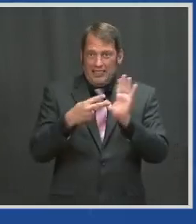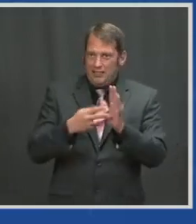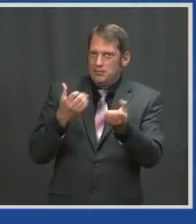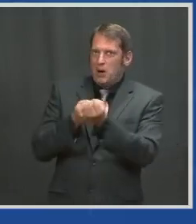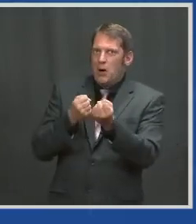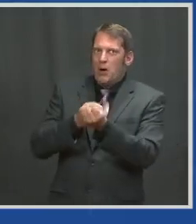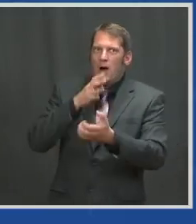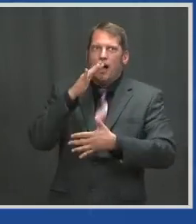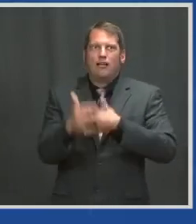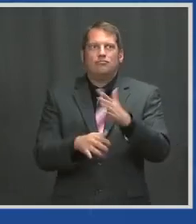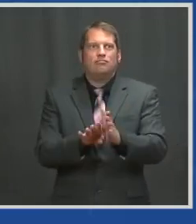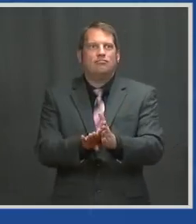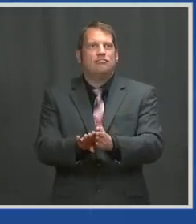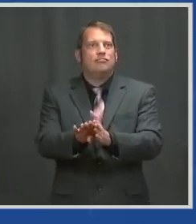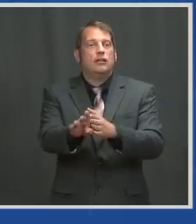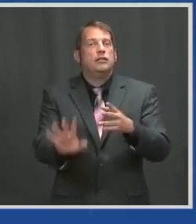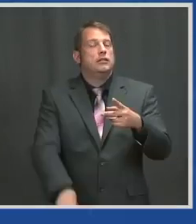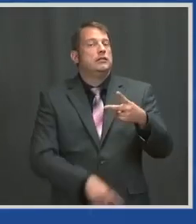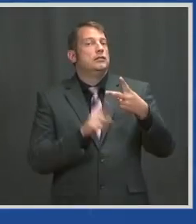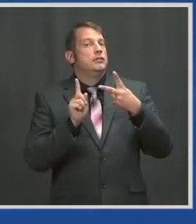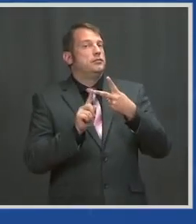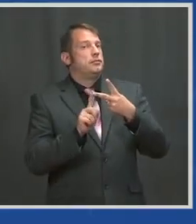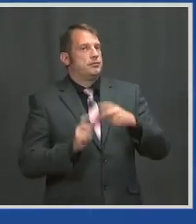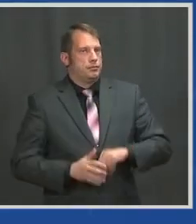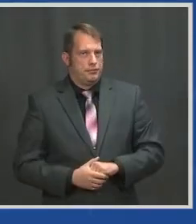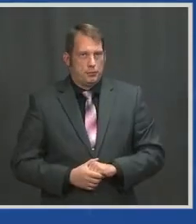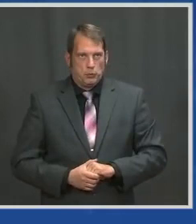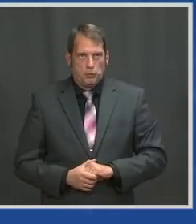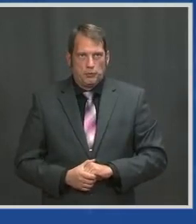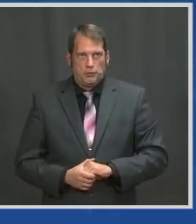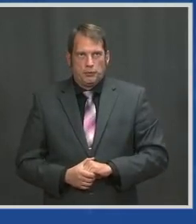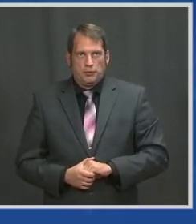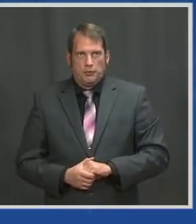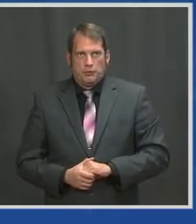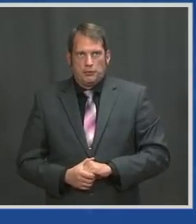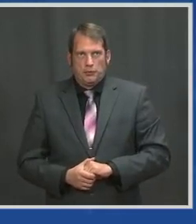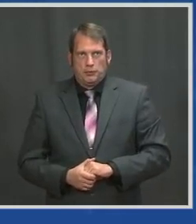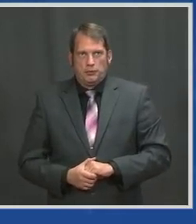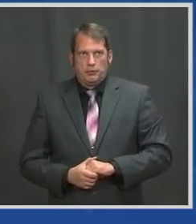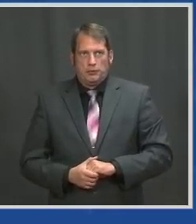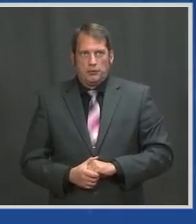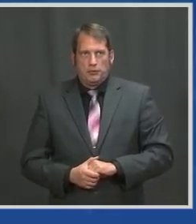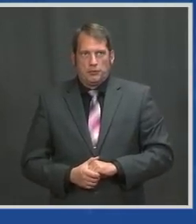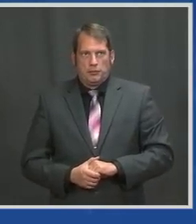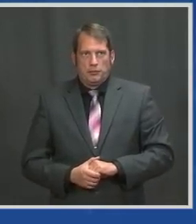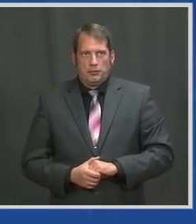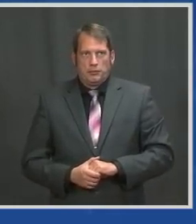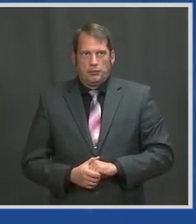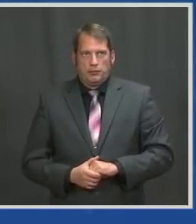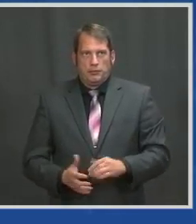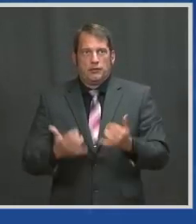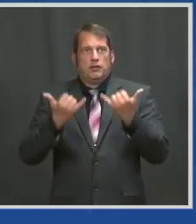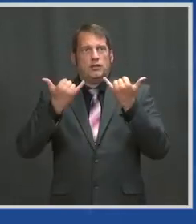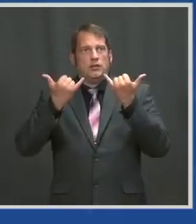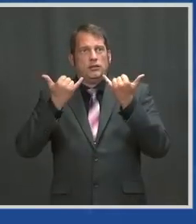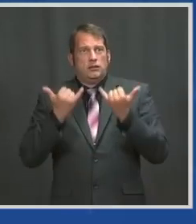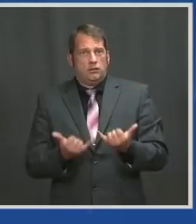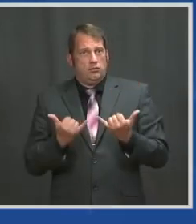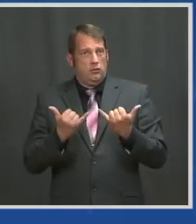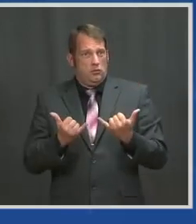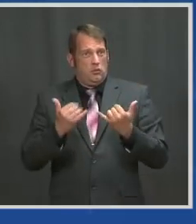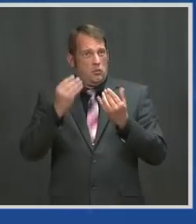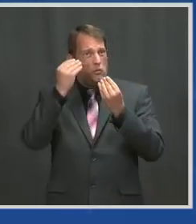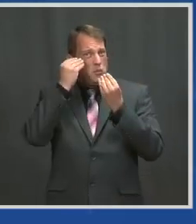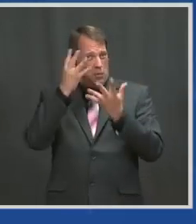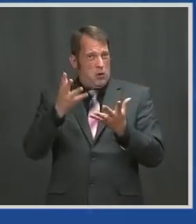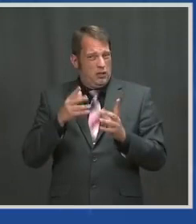Second, today's report is a rebuttal to loose talk that Americans just don't want to work. I